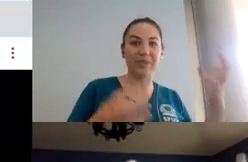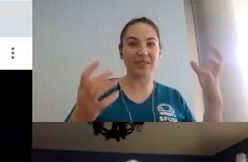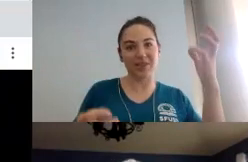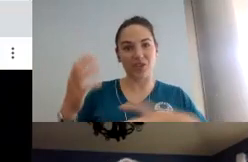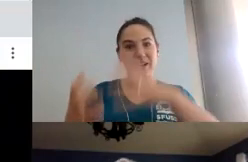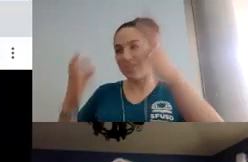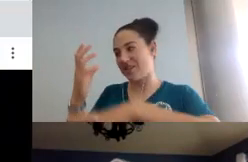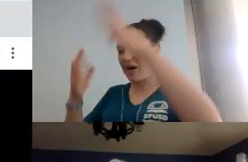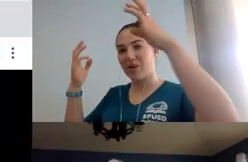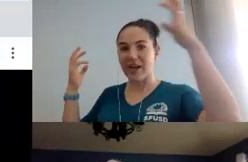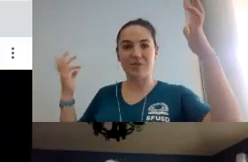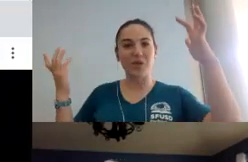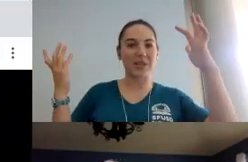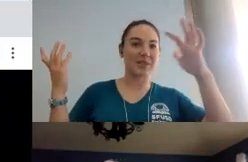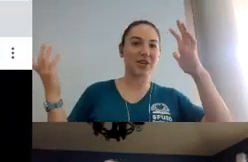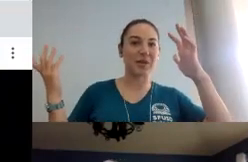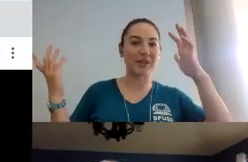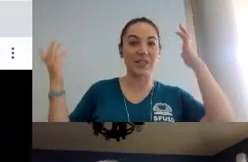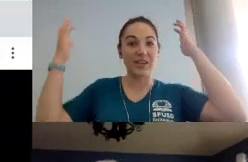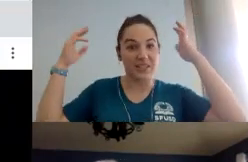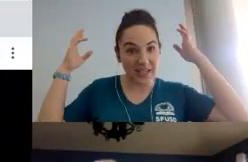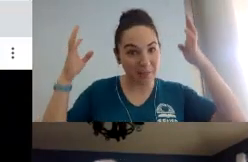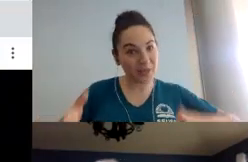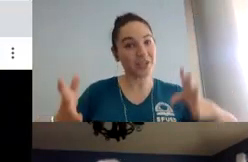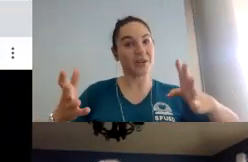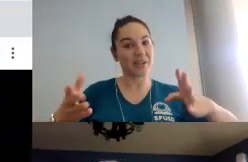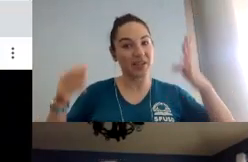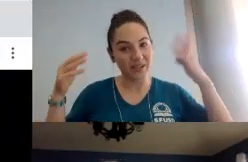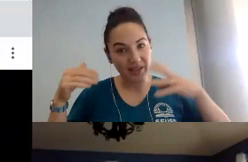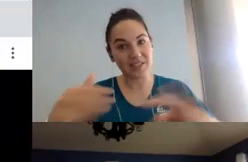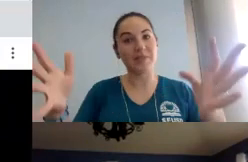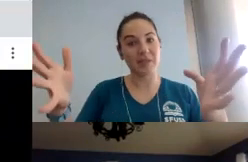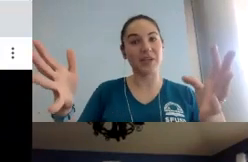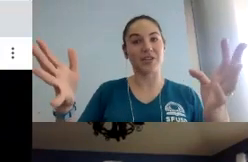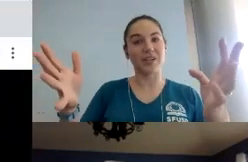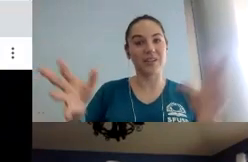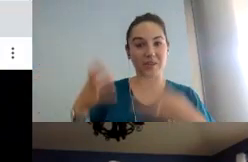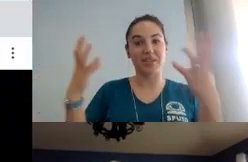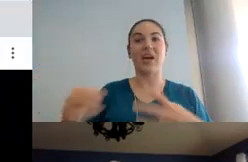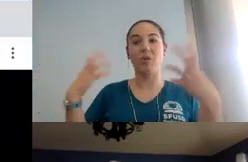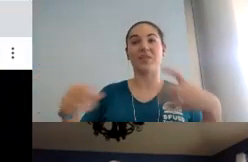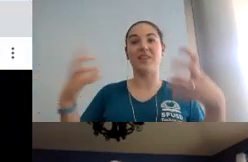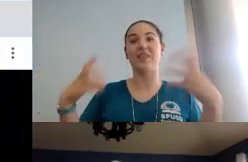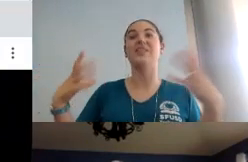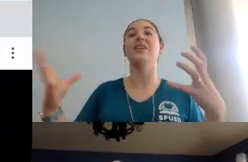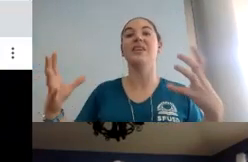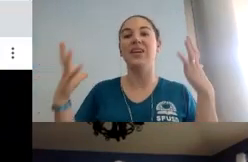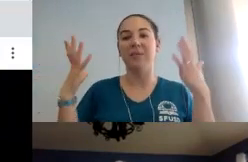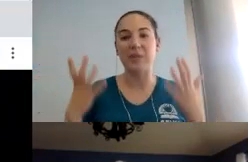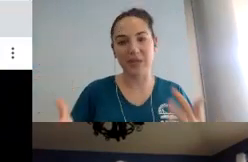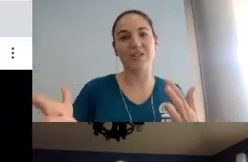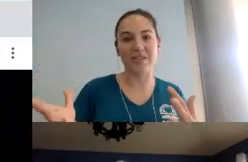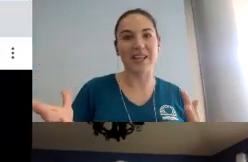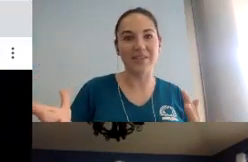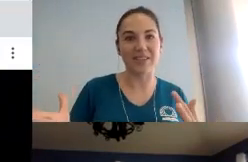them build a giant tower out of toothpicks and marshmallows, take a picture of it, and submit the picture. That the tower was a thing that they did,